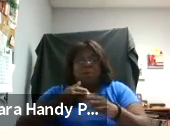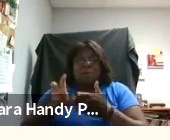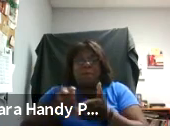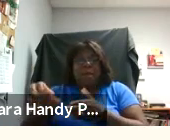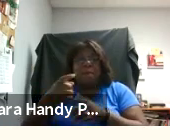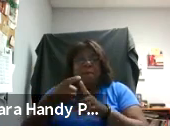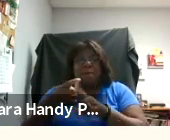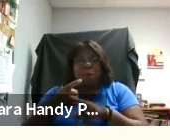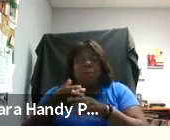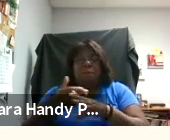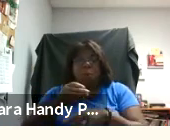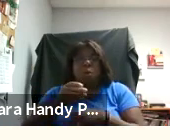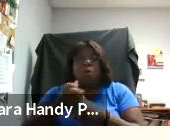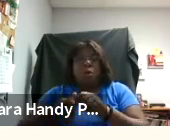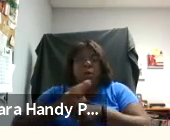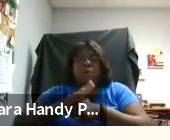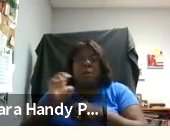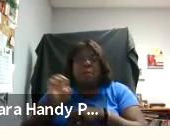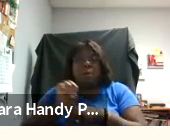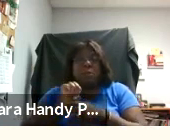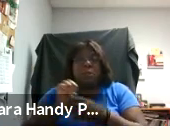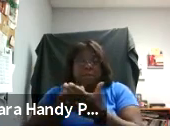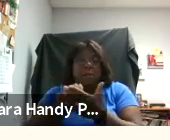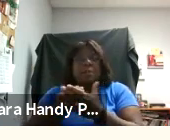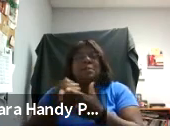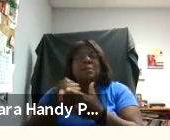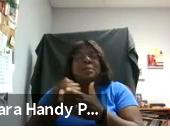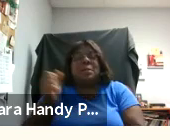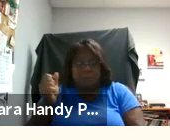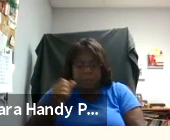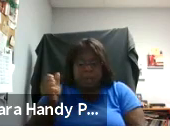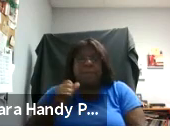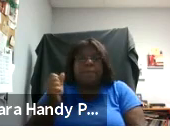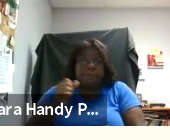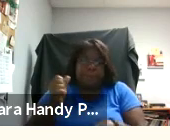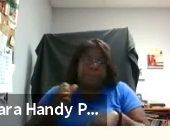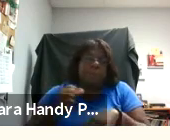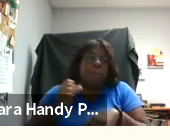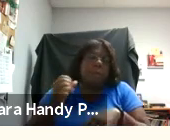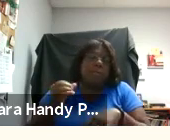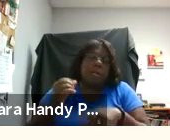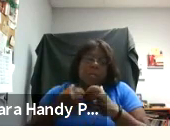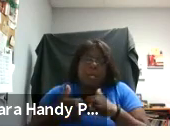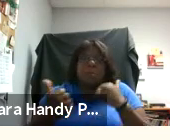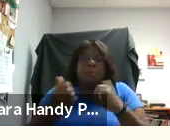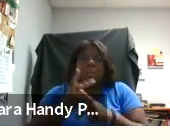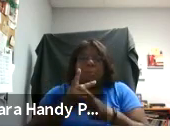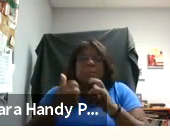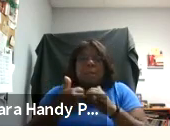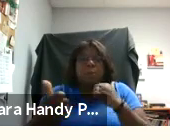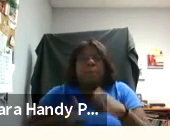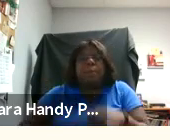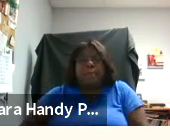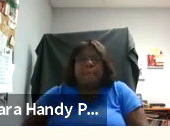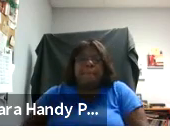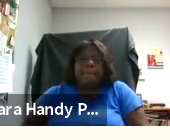COVID-19 emergency funds? Yes, those have been kept completely separate. Thank you.